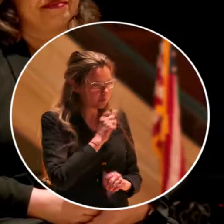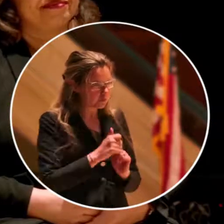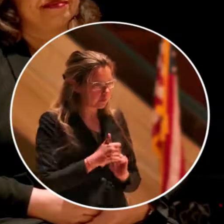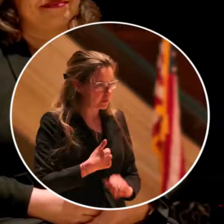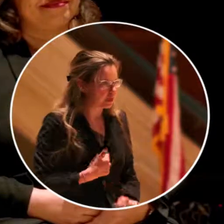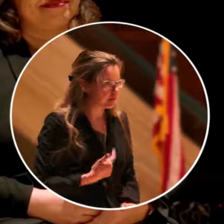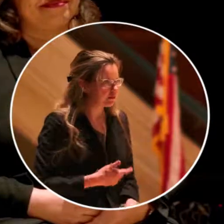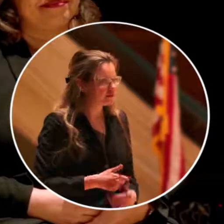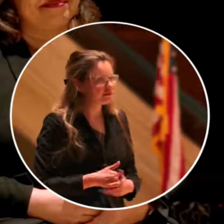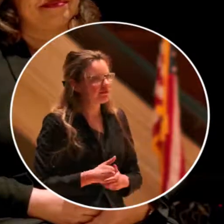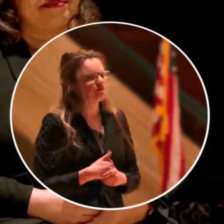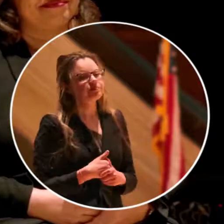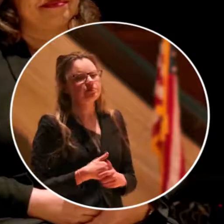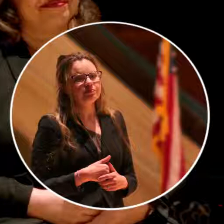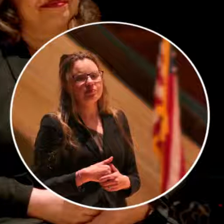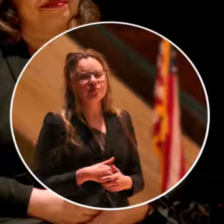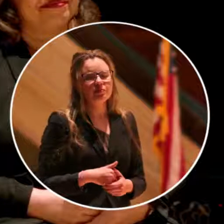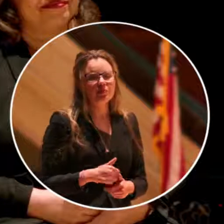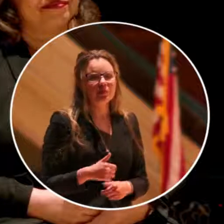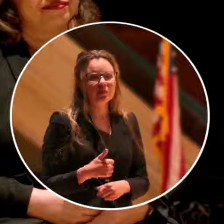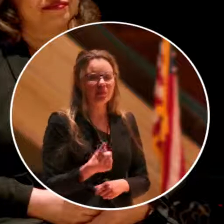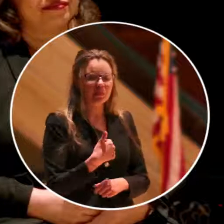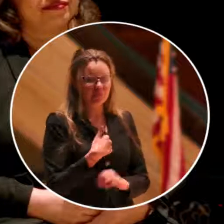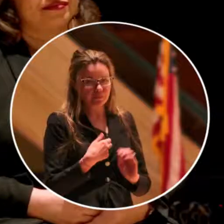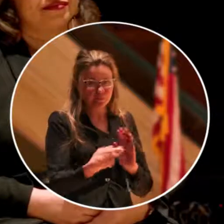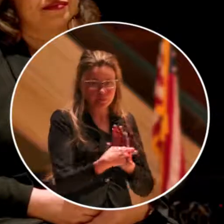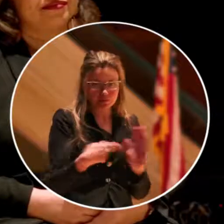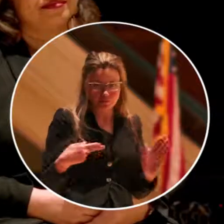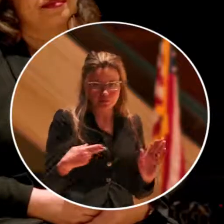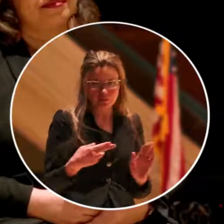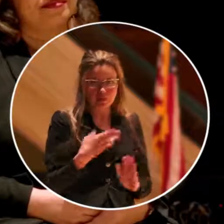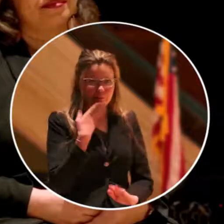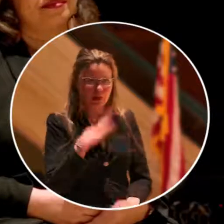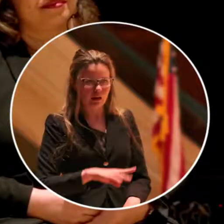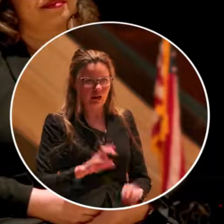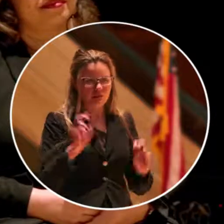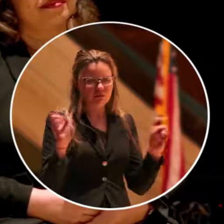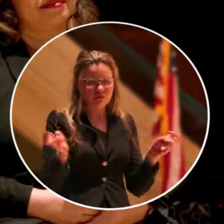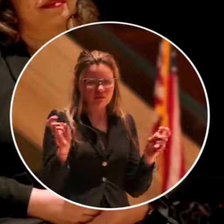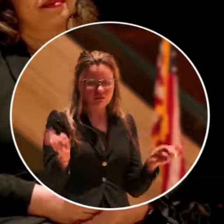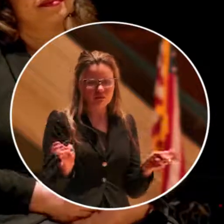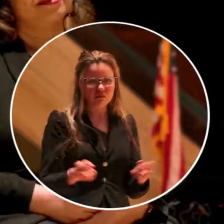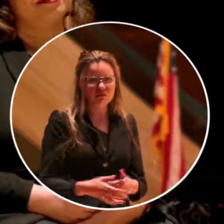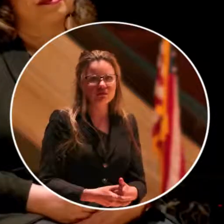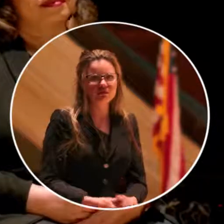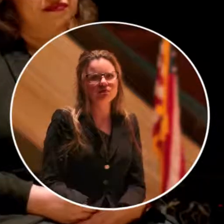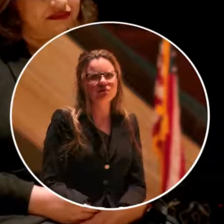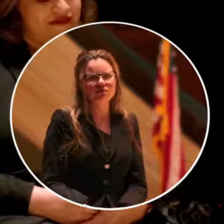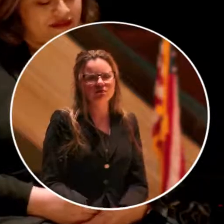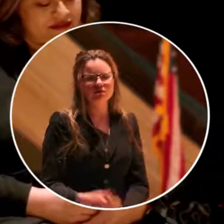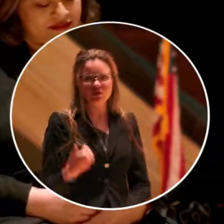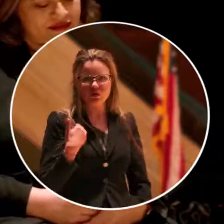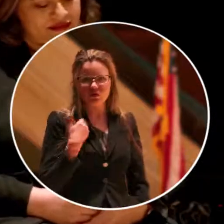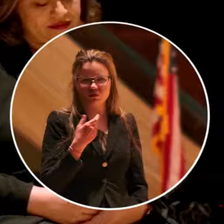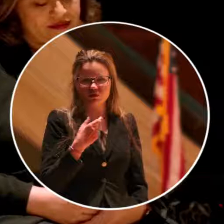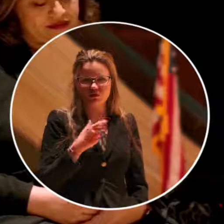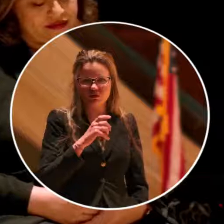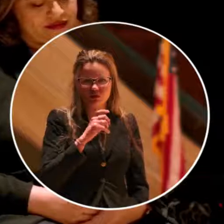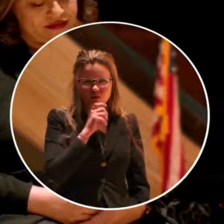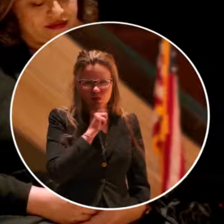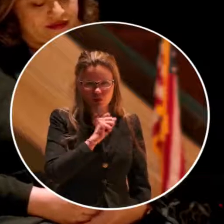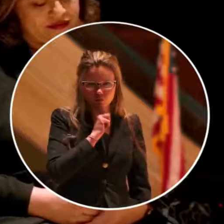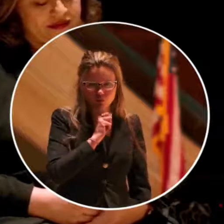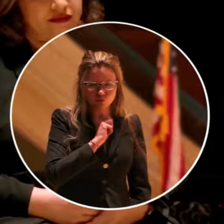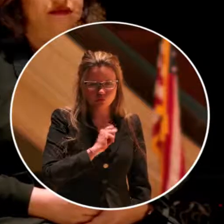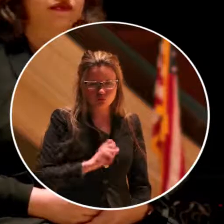kiddo. I was labeled as bad at a young age in school system.